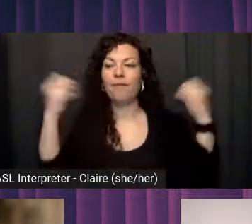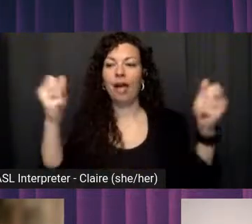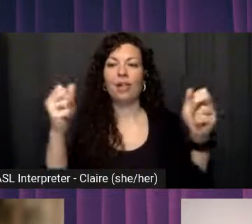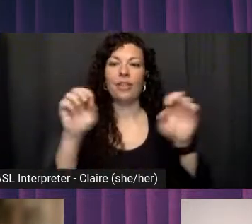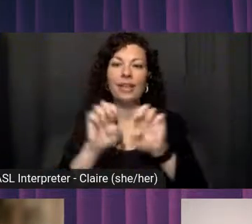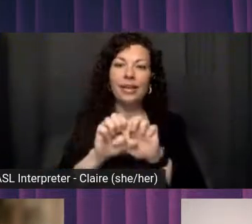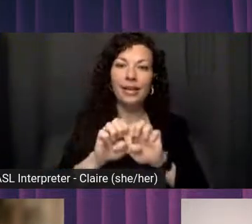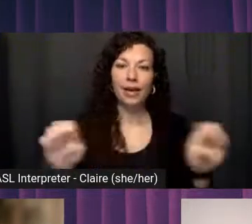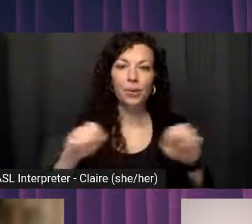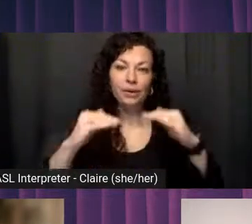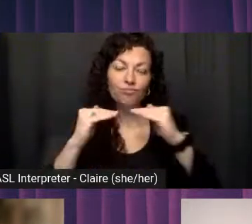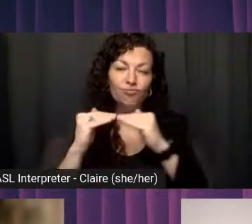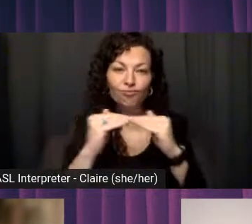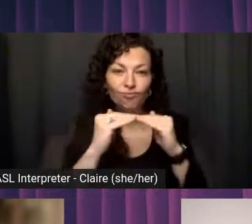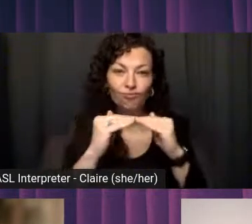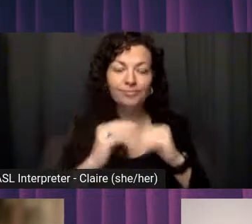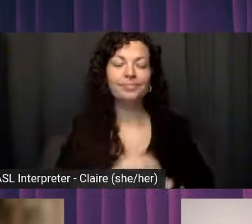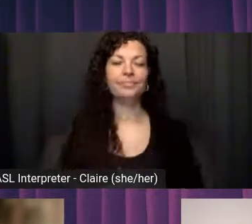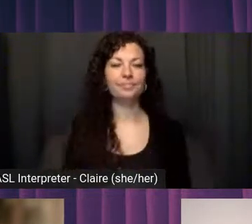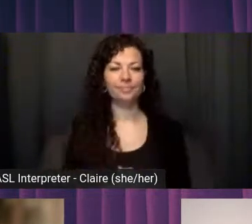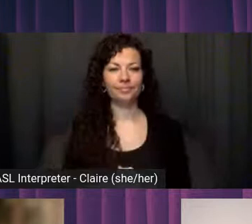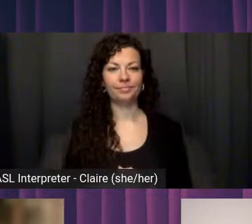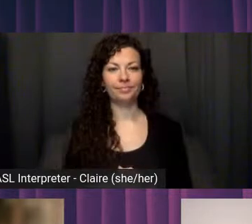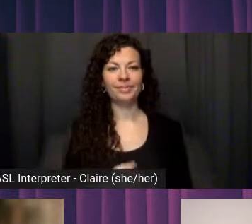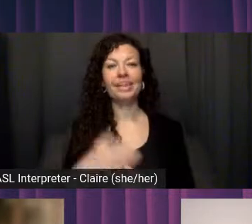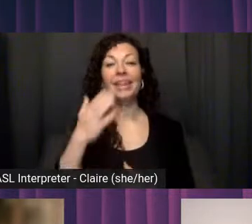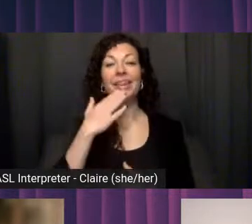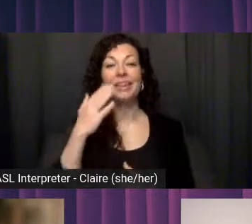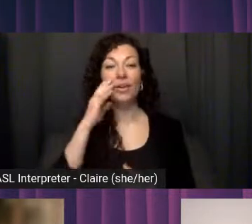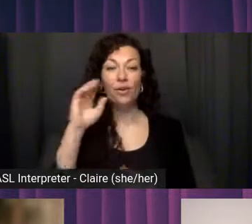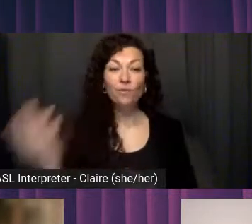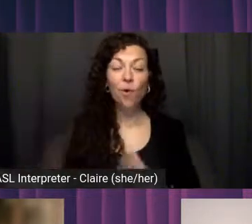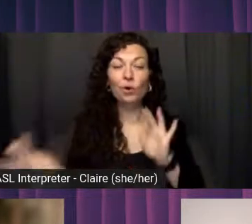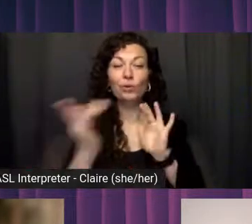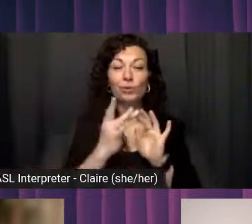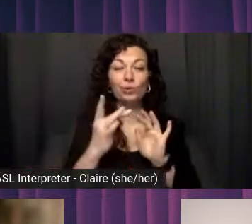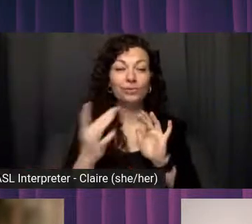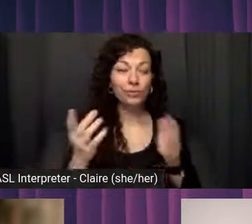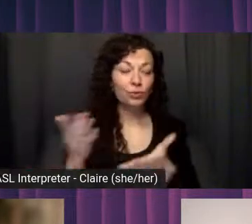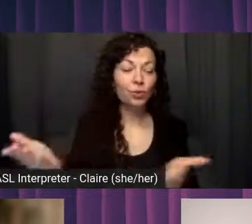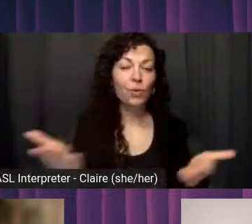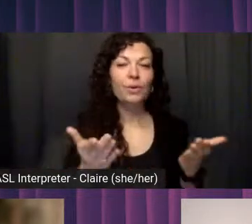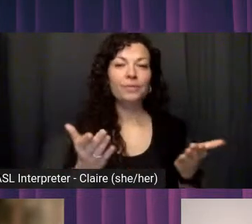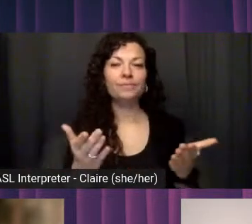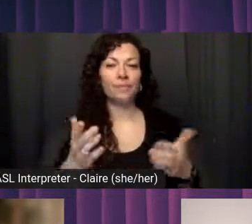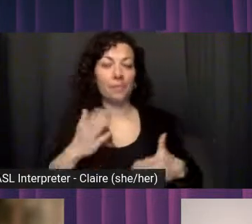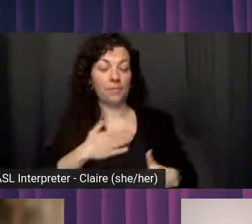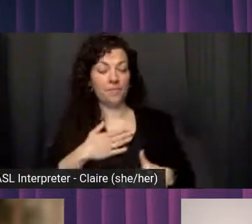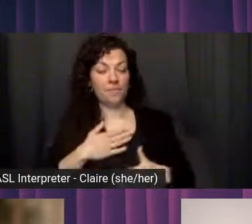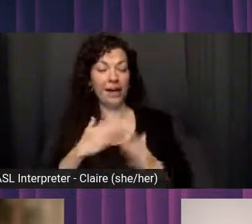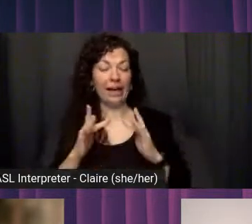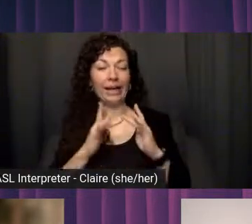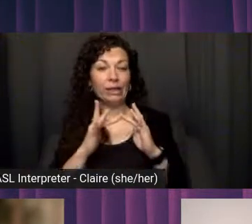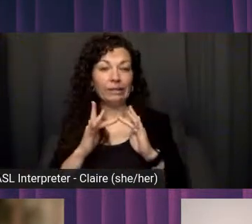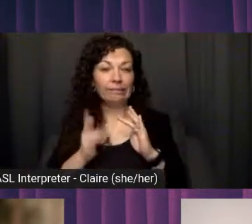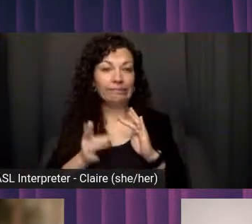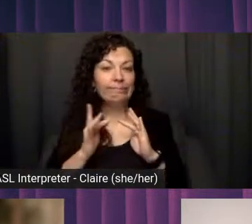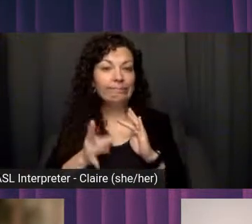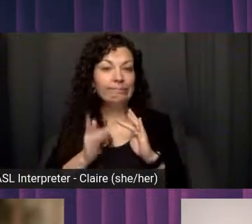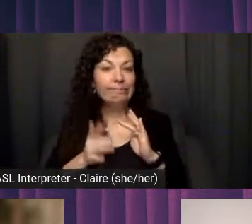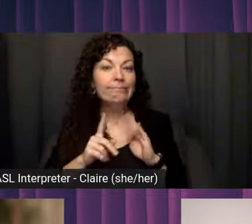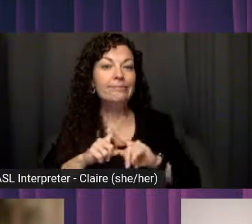is spotty, but I hope I am still connected to you all, and I am just so grateful to be